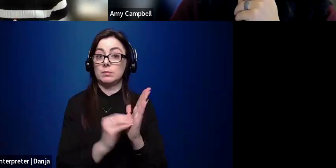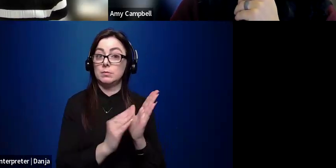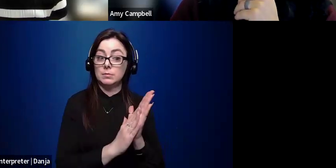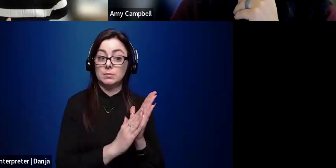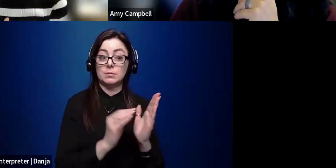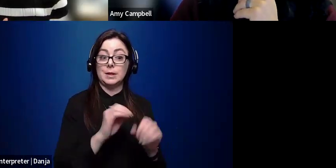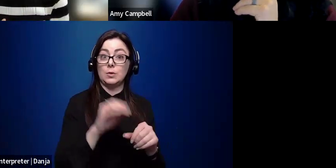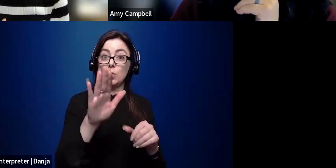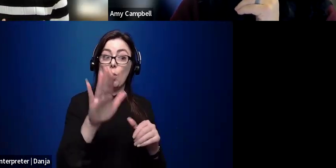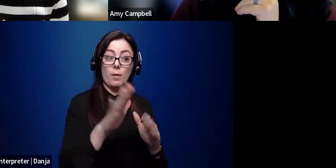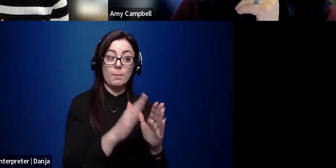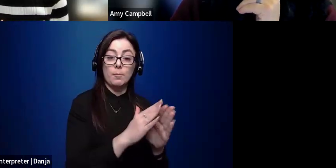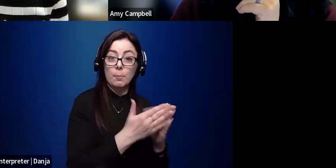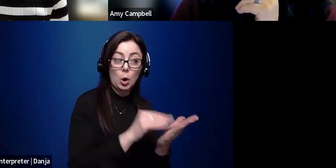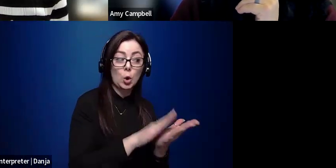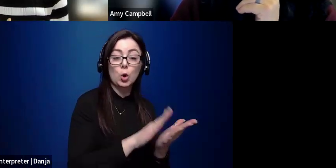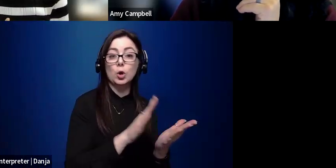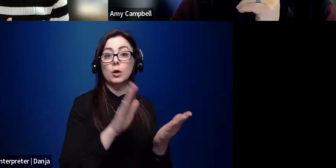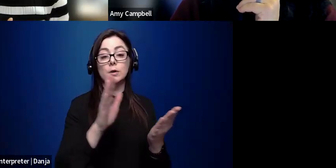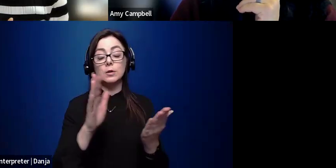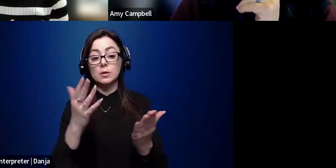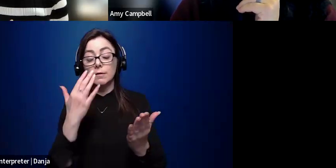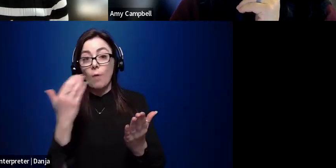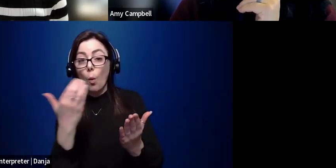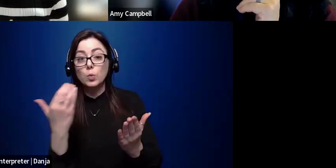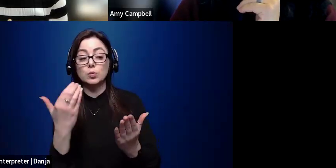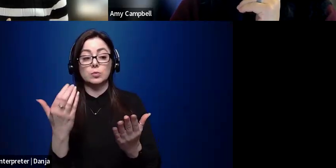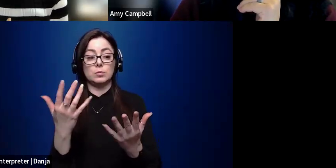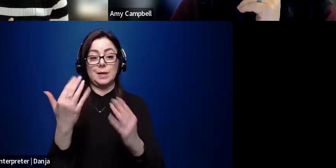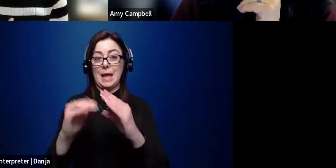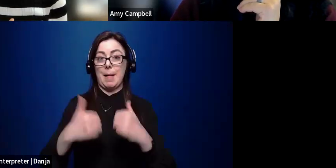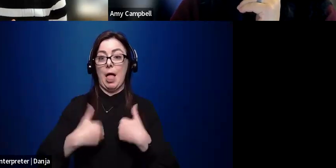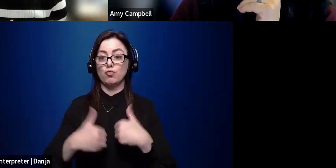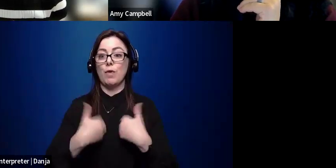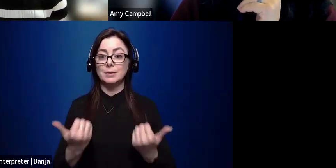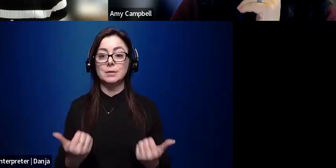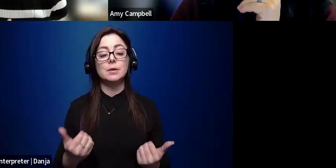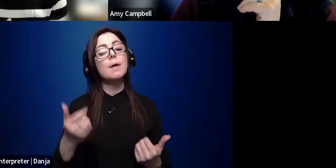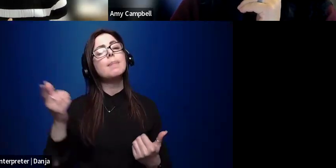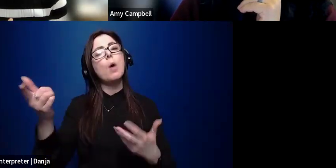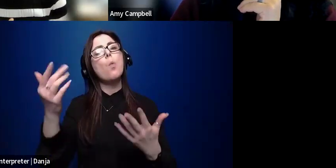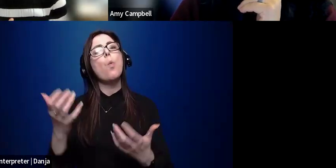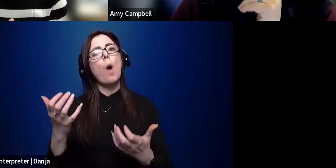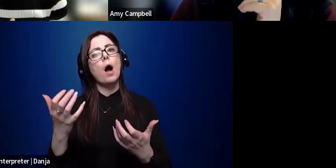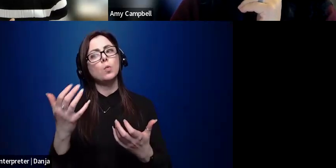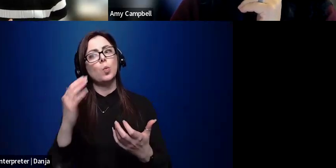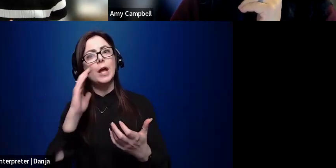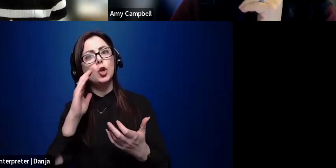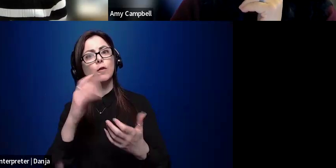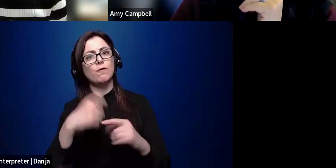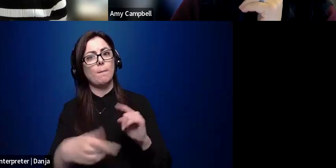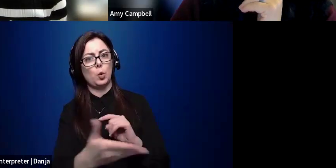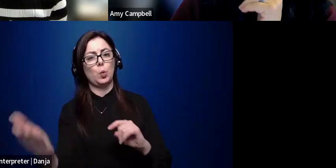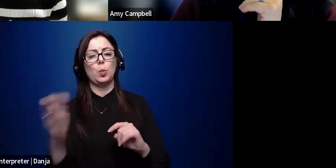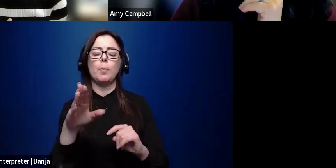their email addresses. And of course, they want to hear from you, but they don't want you to be a pest. But make your voice